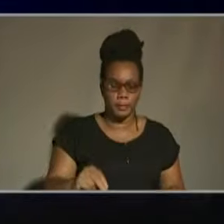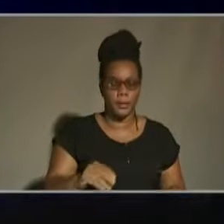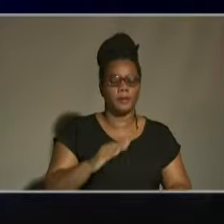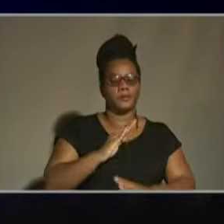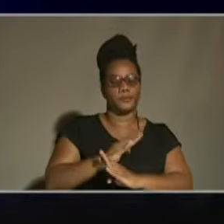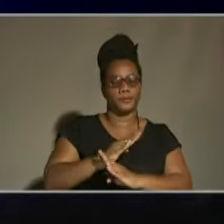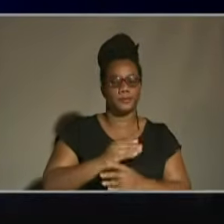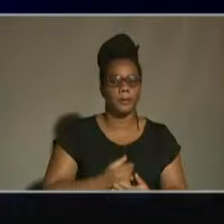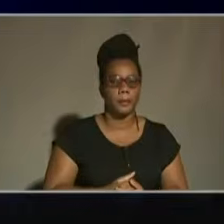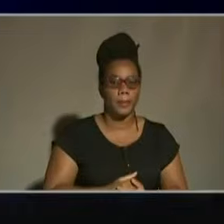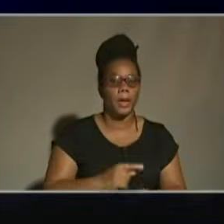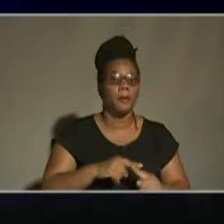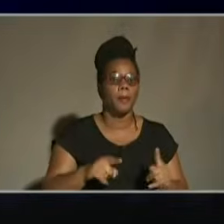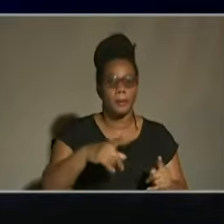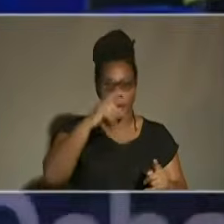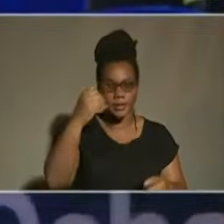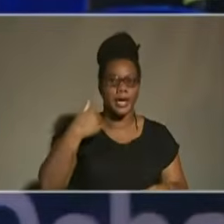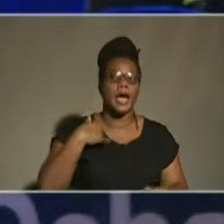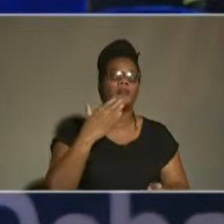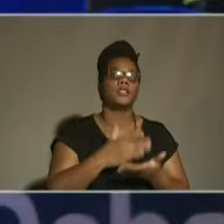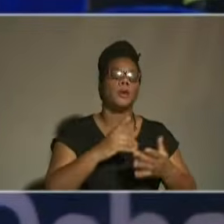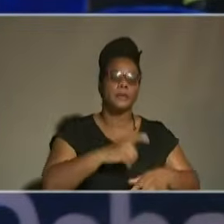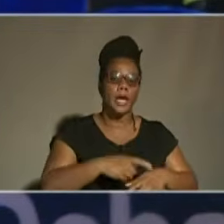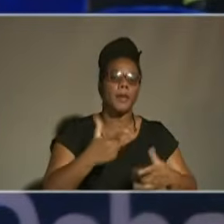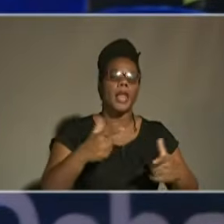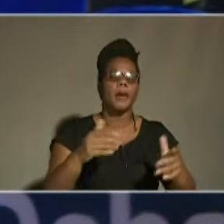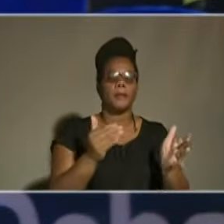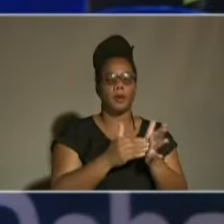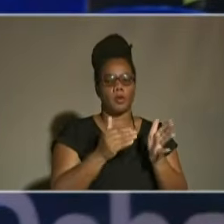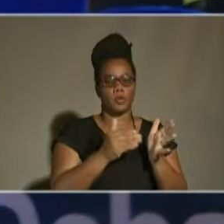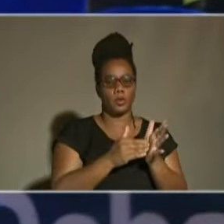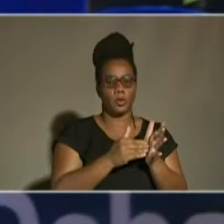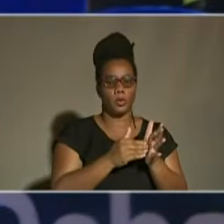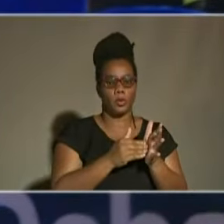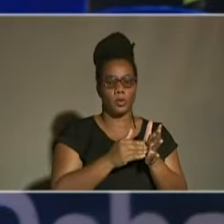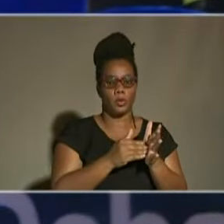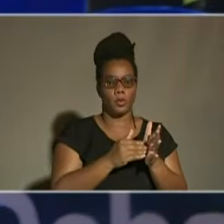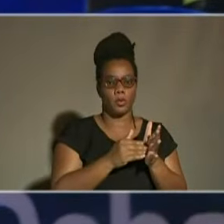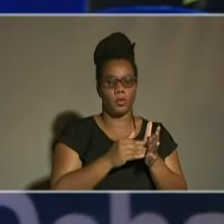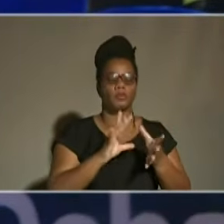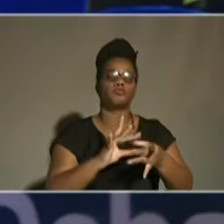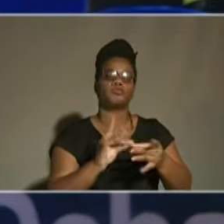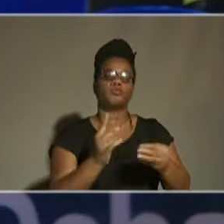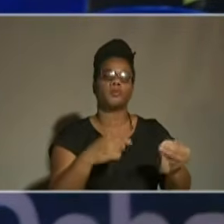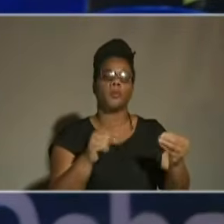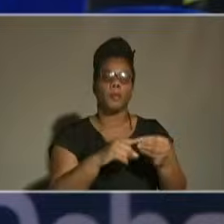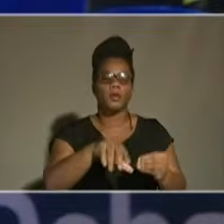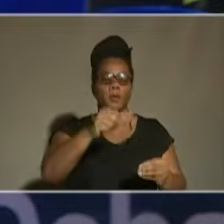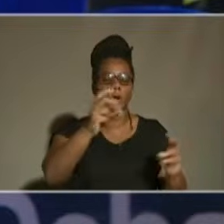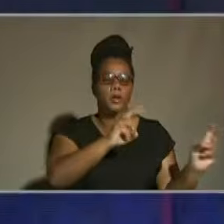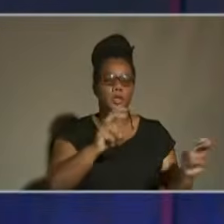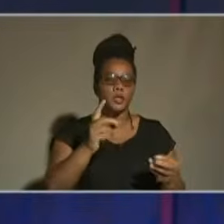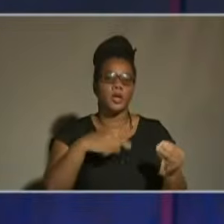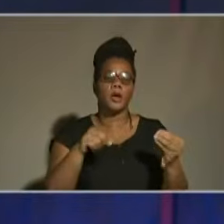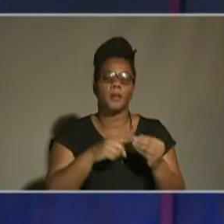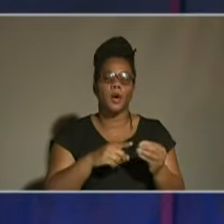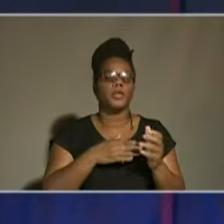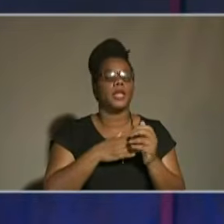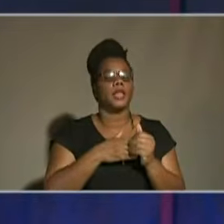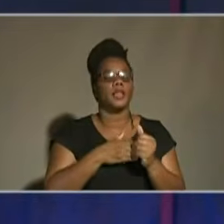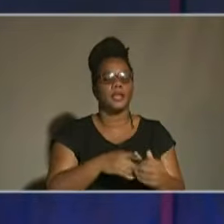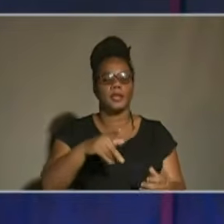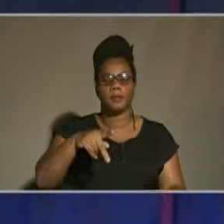thwarted. But since I have some time, let me also address some other issues about the leader of the